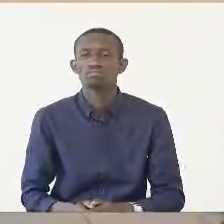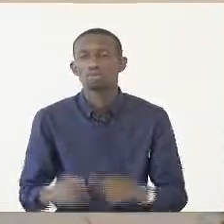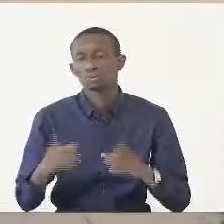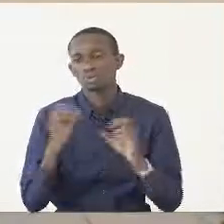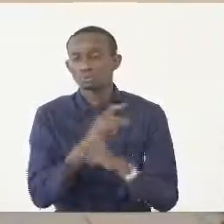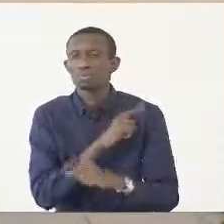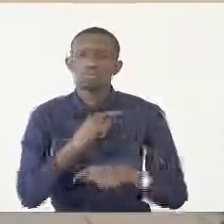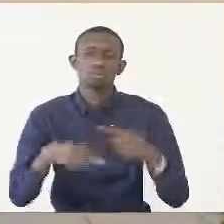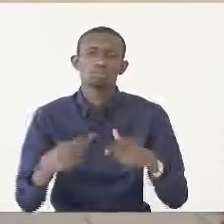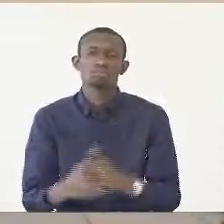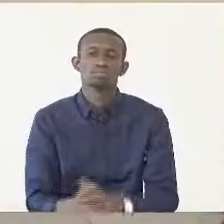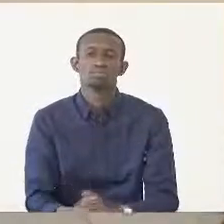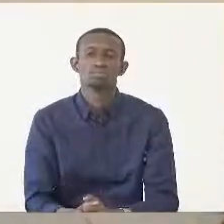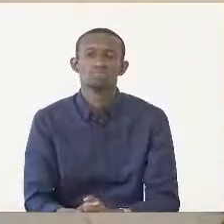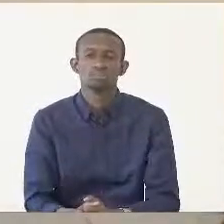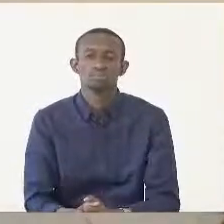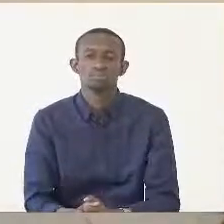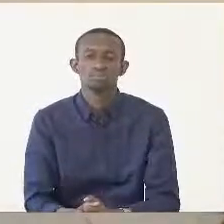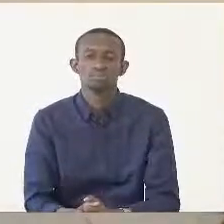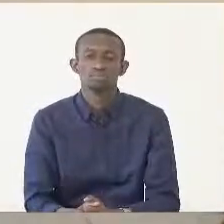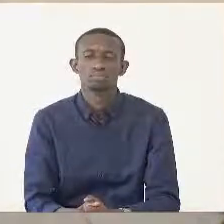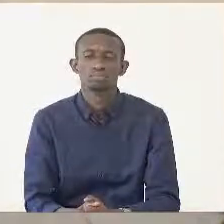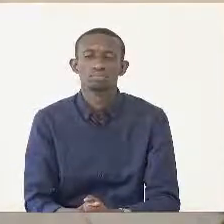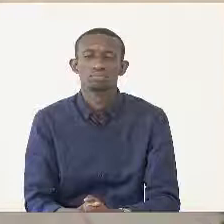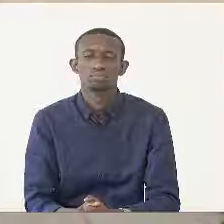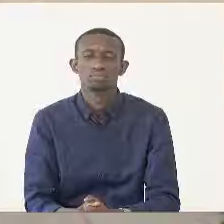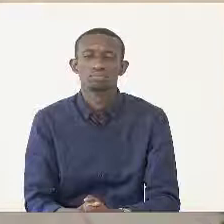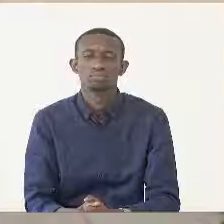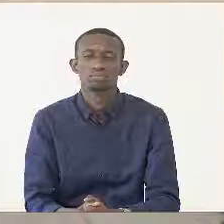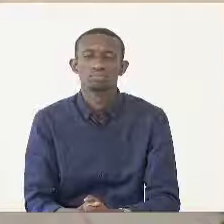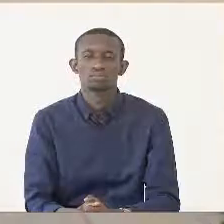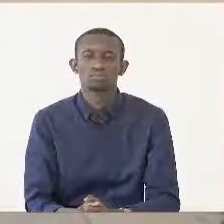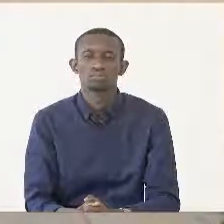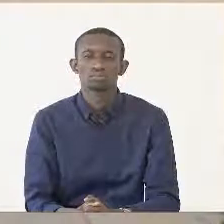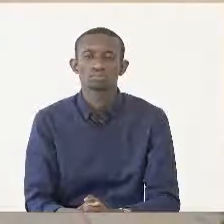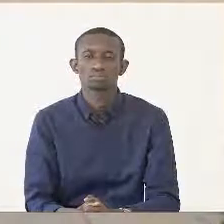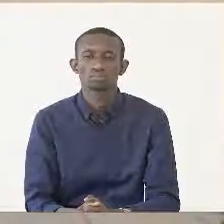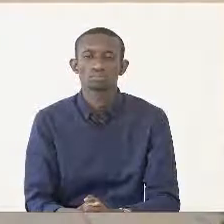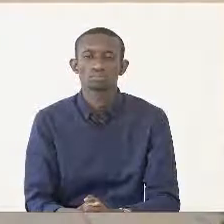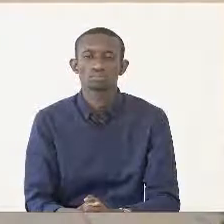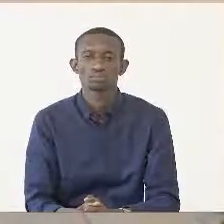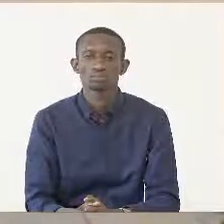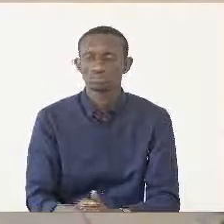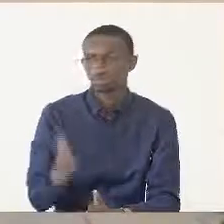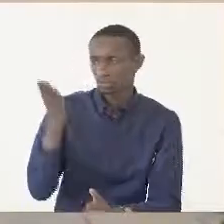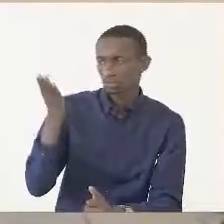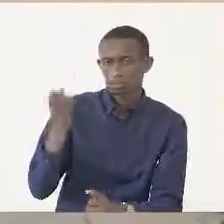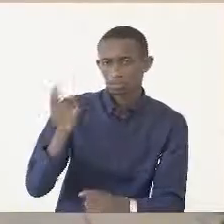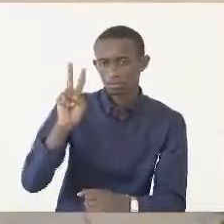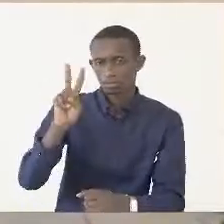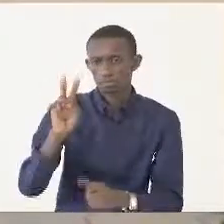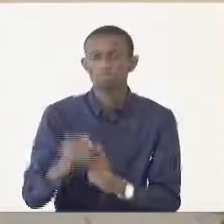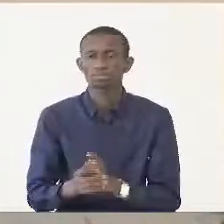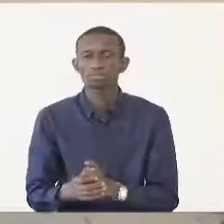find the equation. So here it is, this is V. On